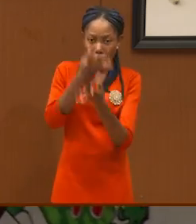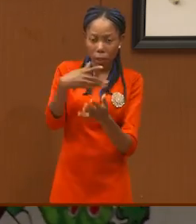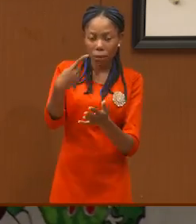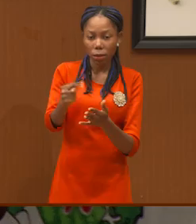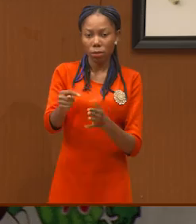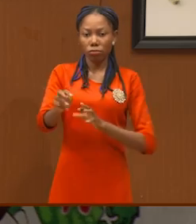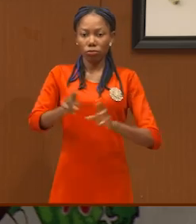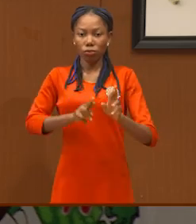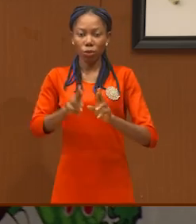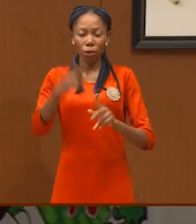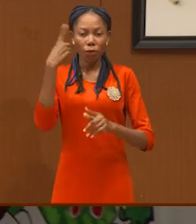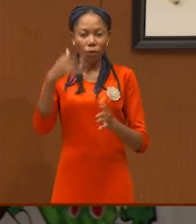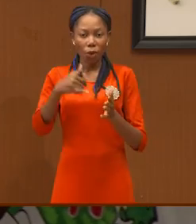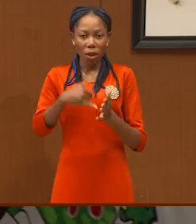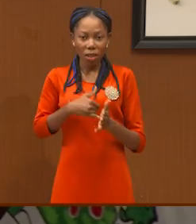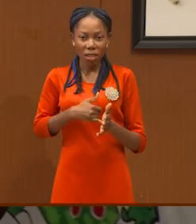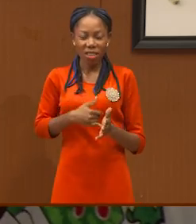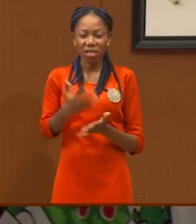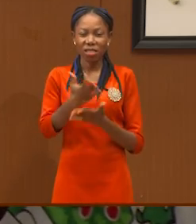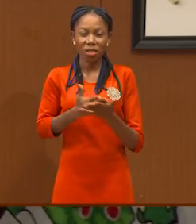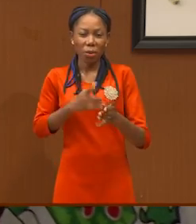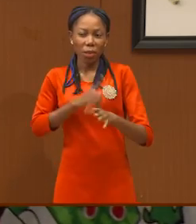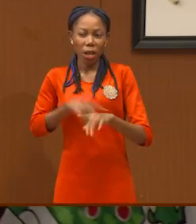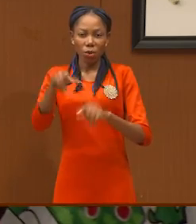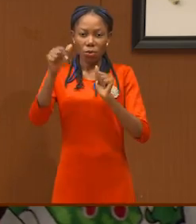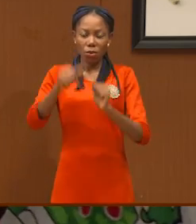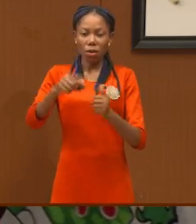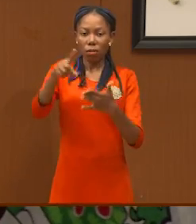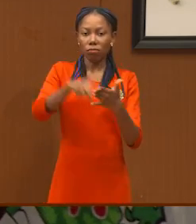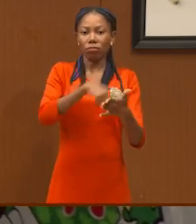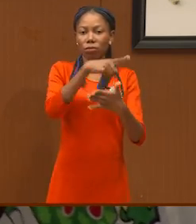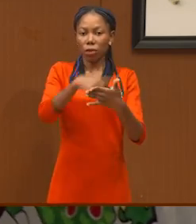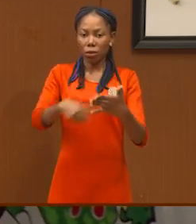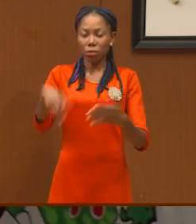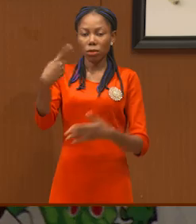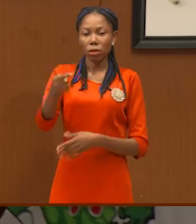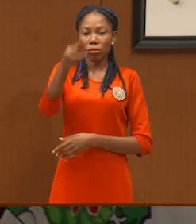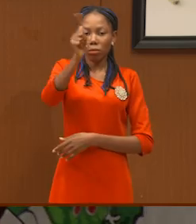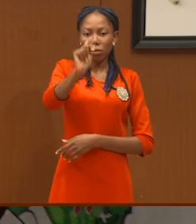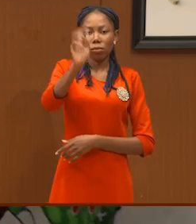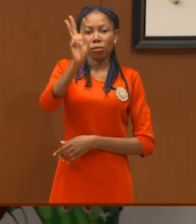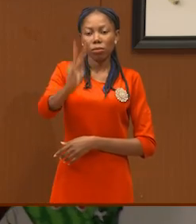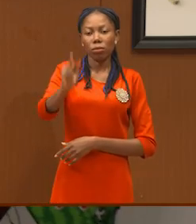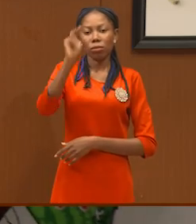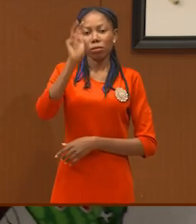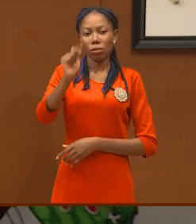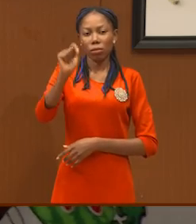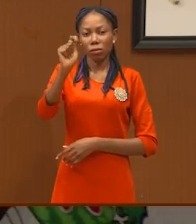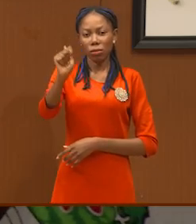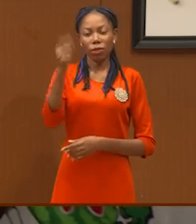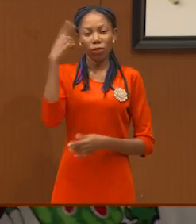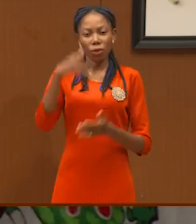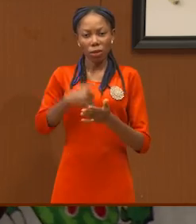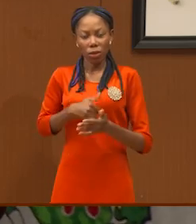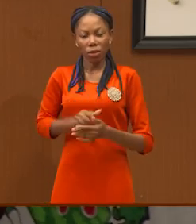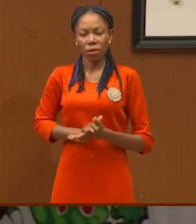of them, at times it just terminates the tenancy. Yes. So at that point